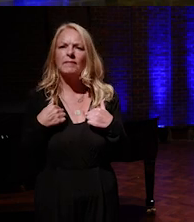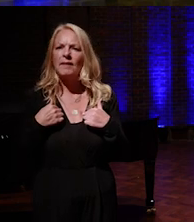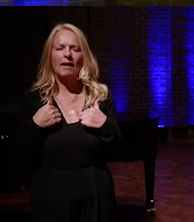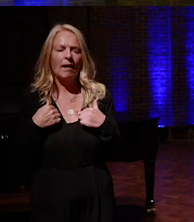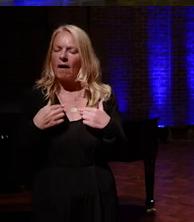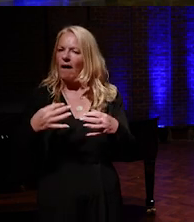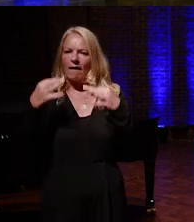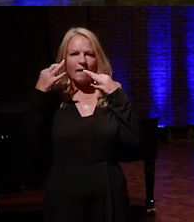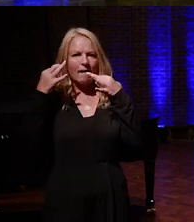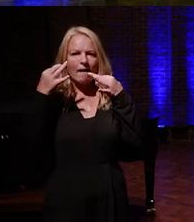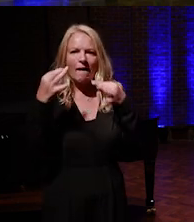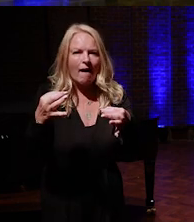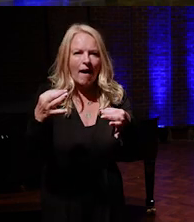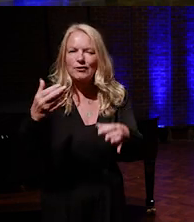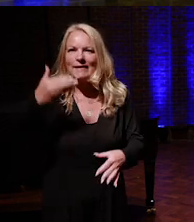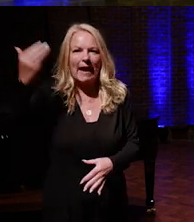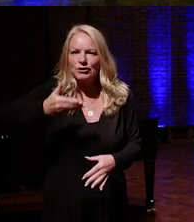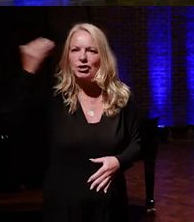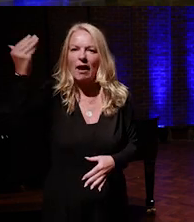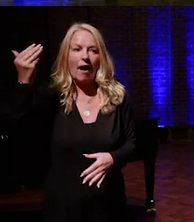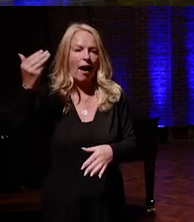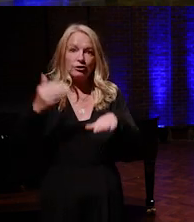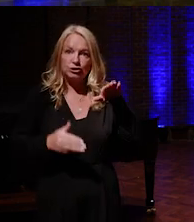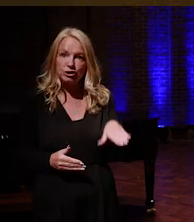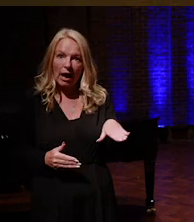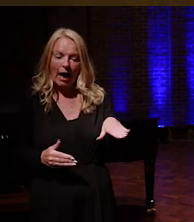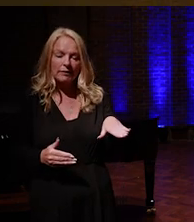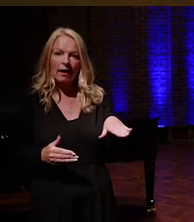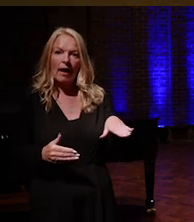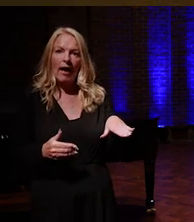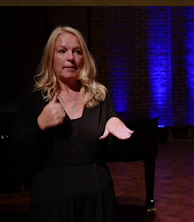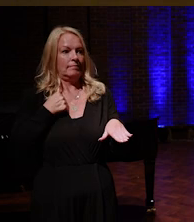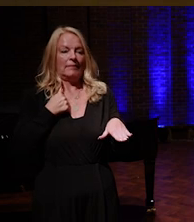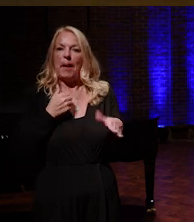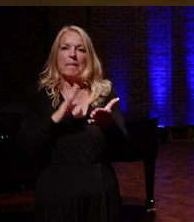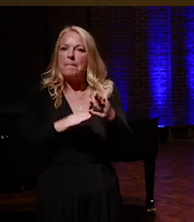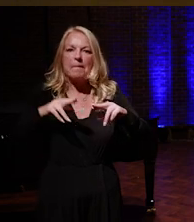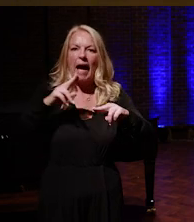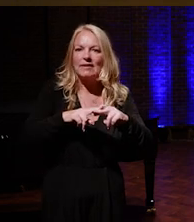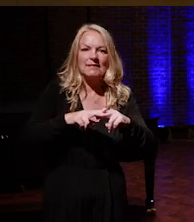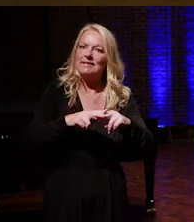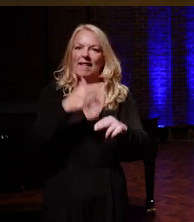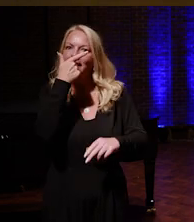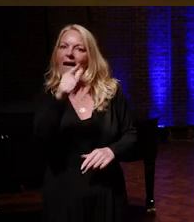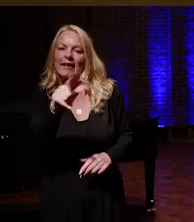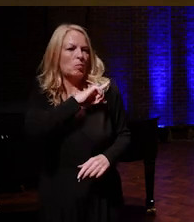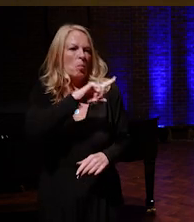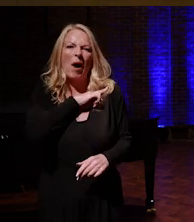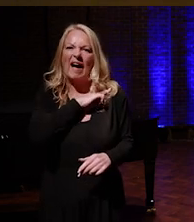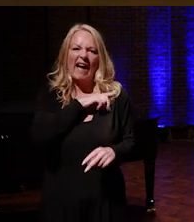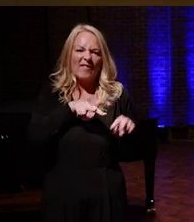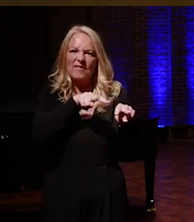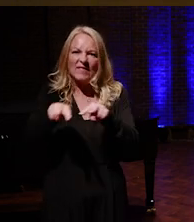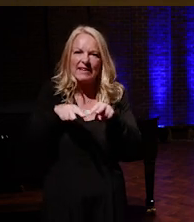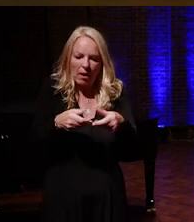I have been fascinated by nature since I was a little kid, which is great for my parents because I was never interested in the latest toys or